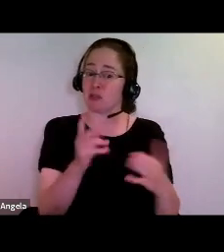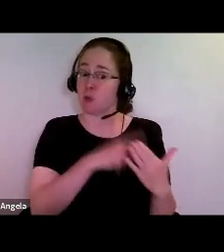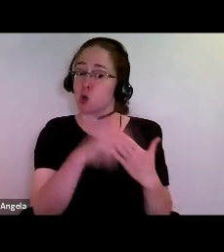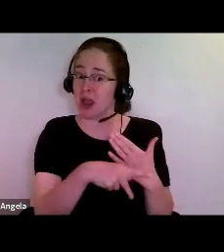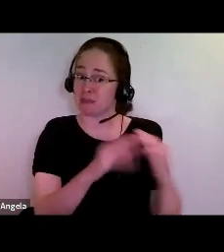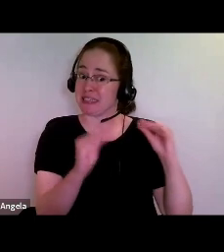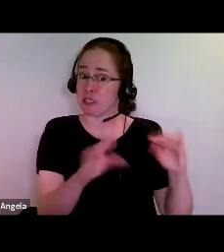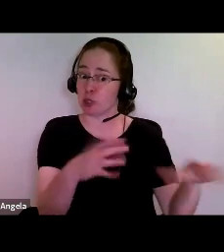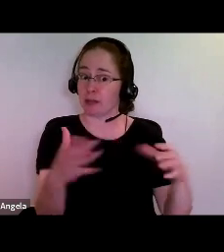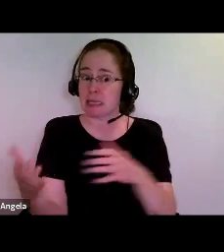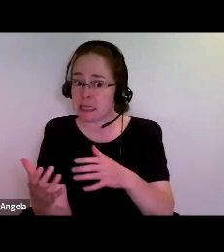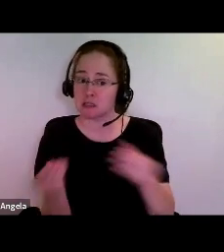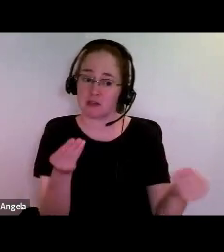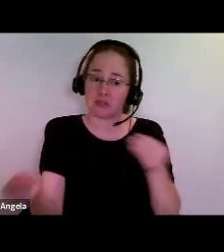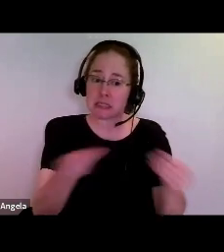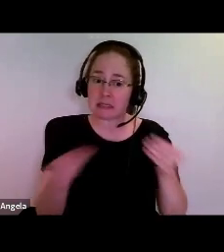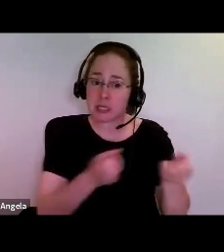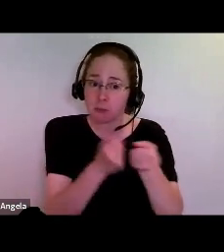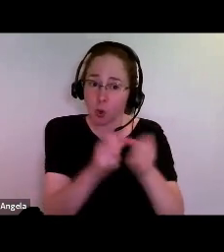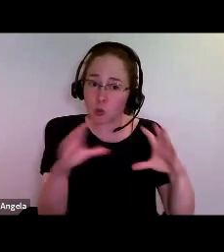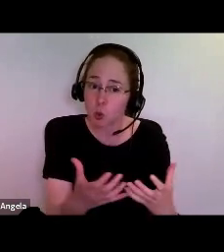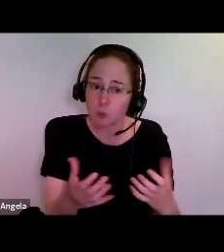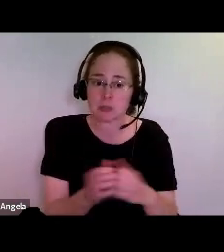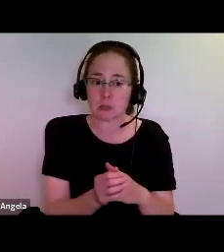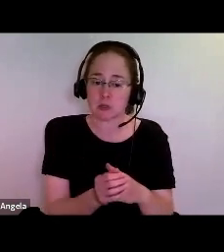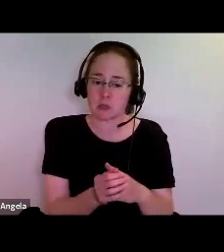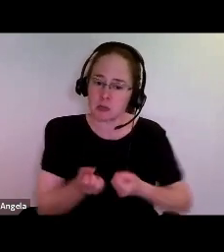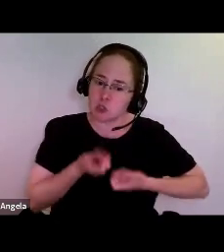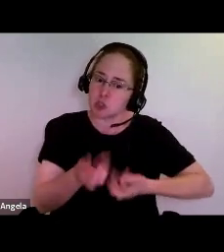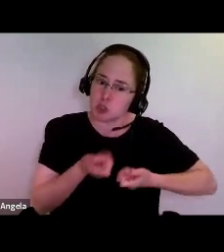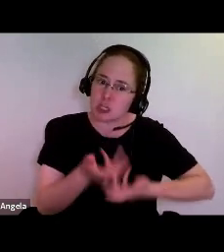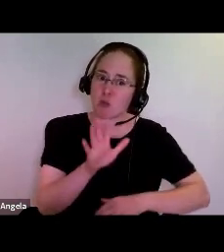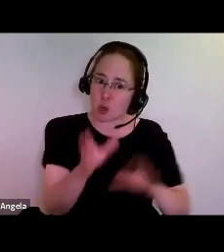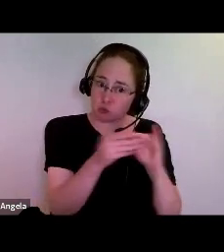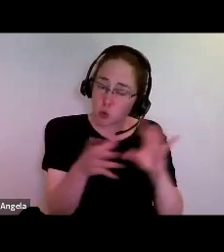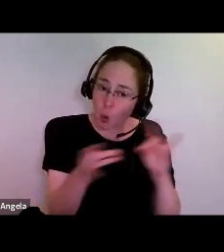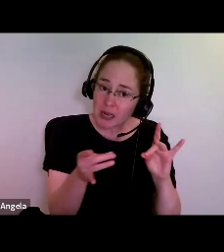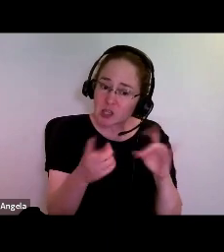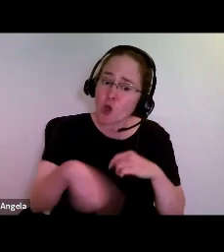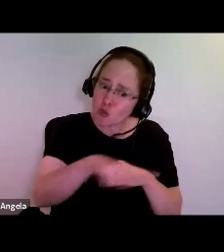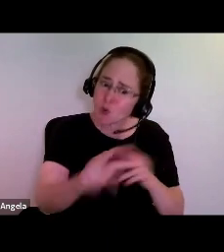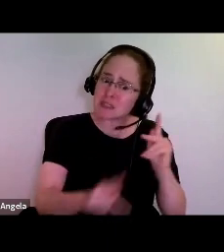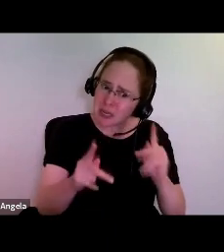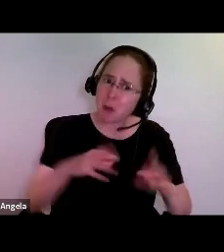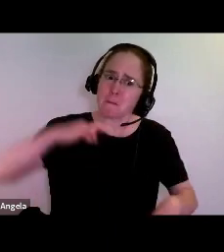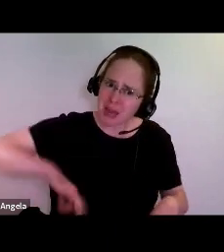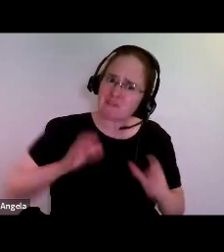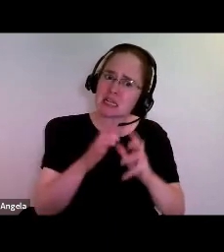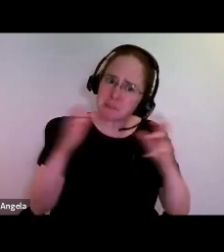who teach the classes, who facilitate the support groups, who share their stories, get as much out of